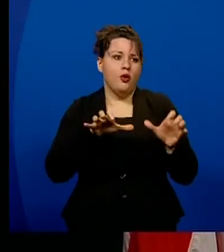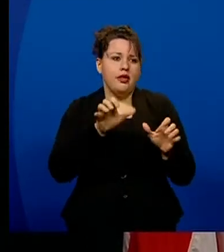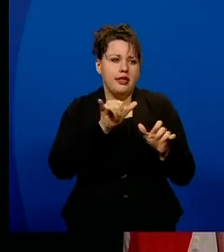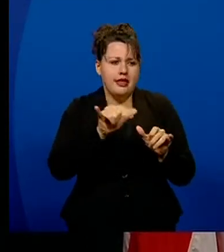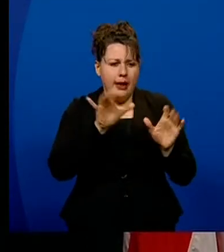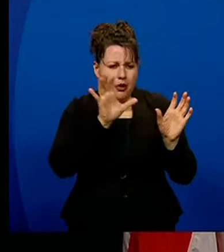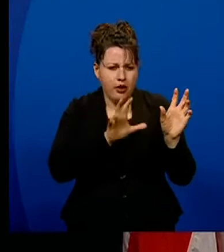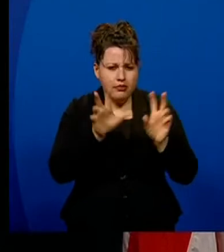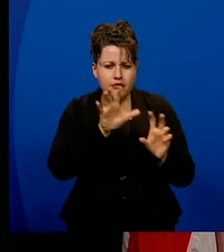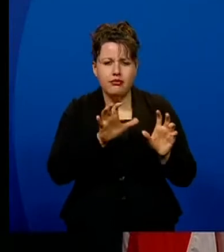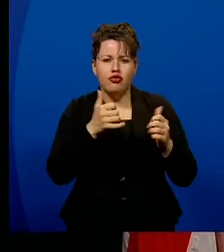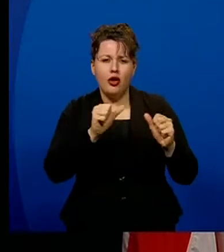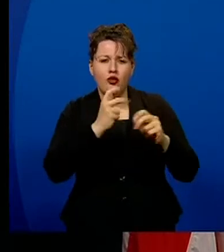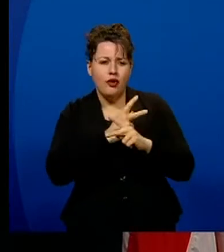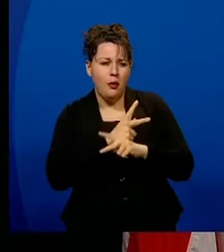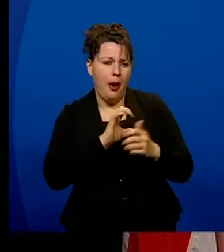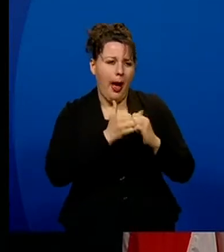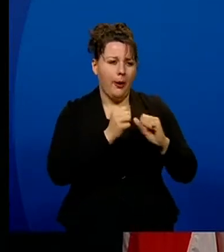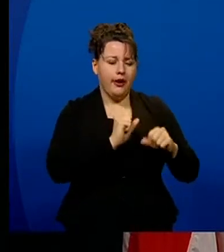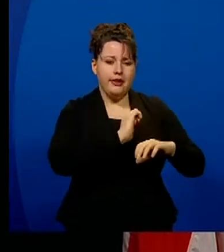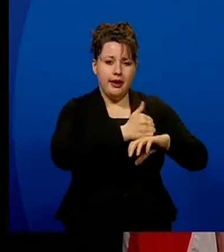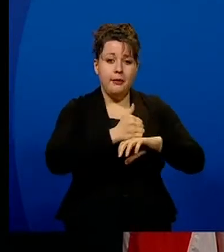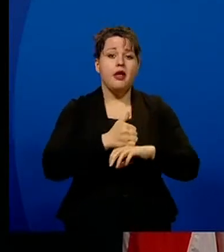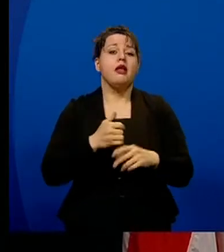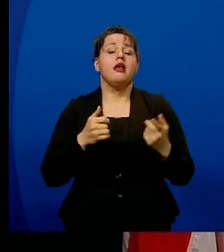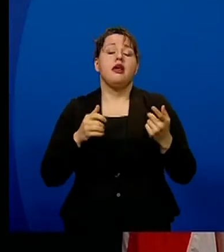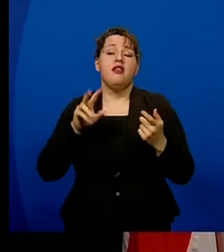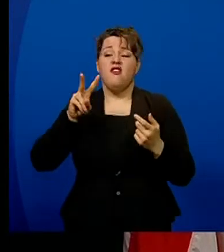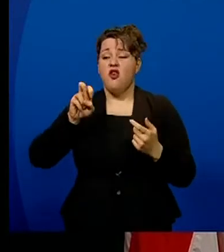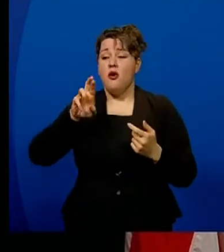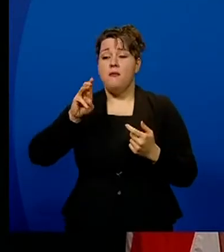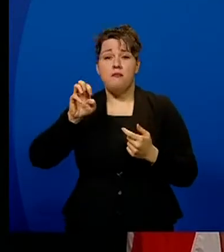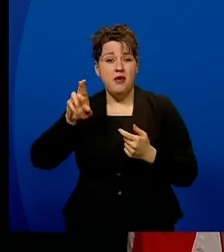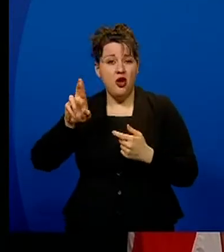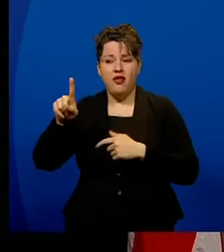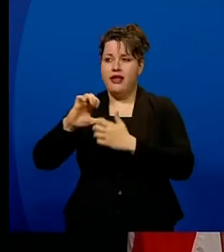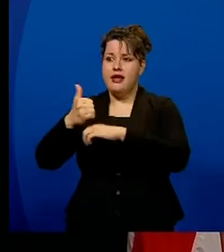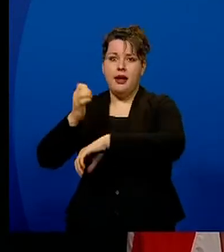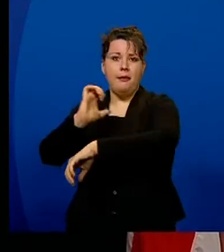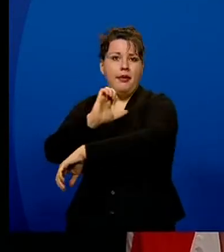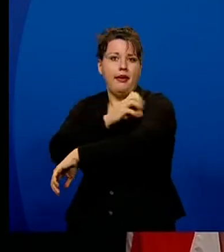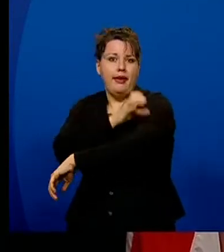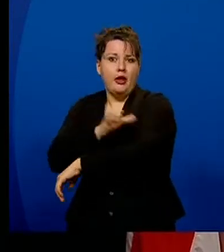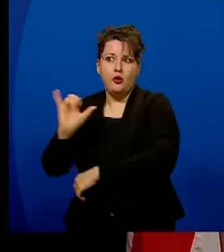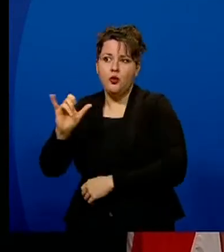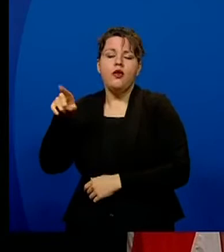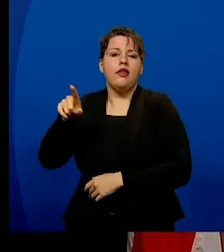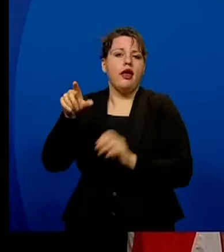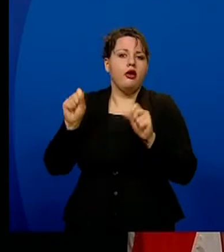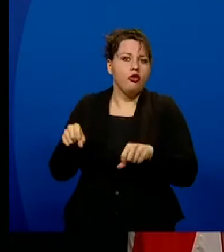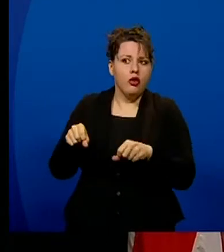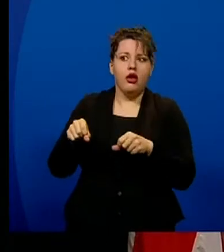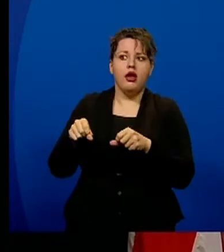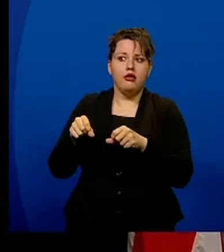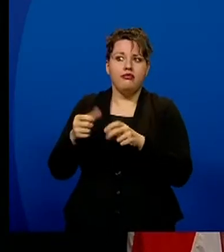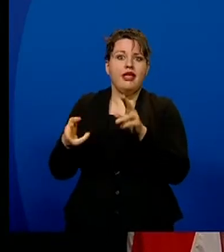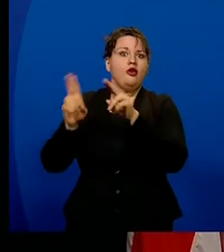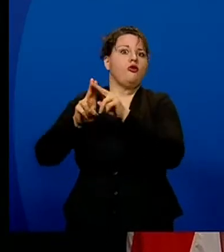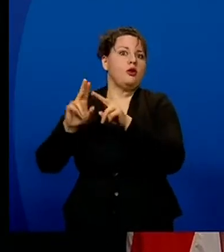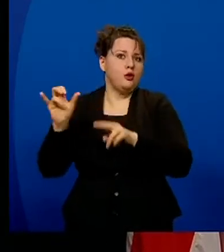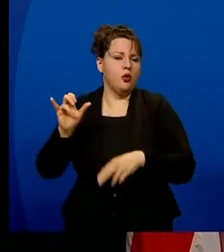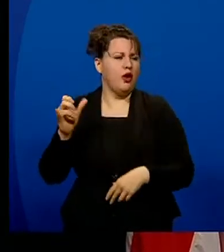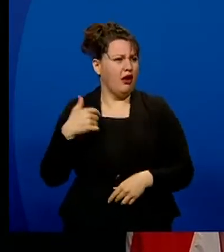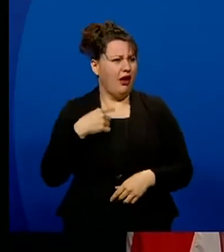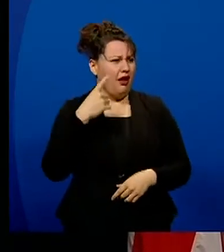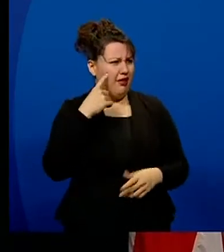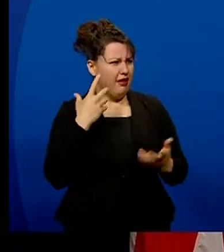the clinic last week with Vermeer, and, you know, they have a lot of capacity to be able to increase as well. I